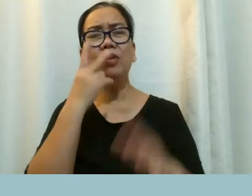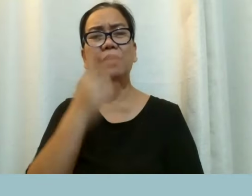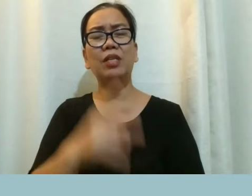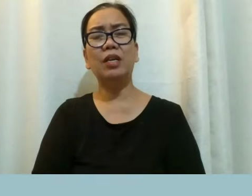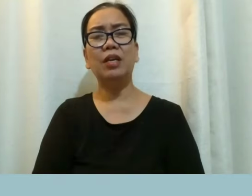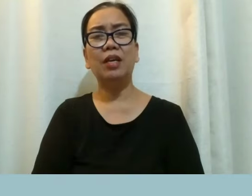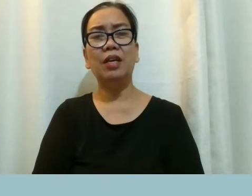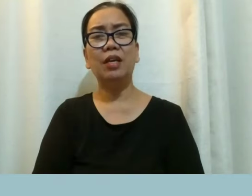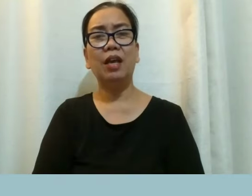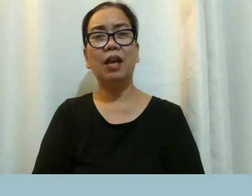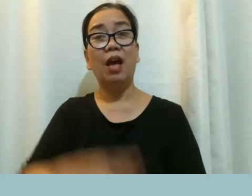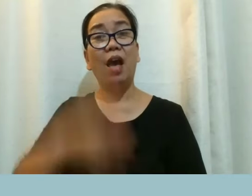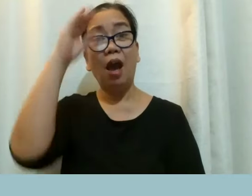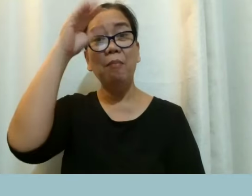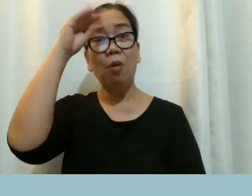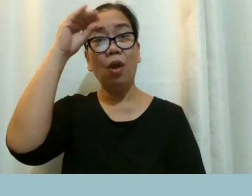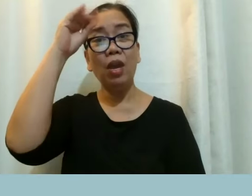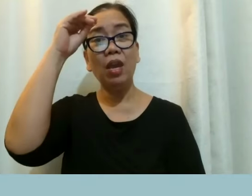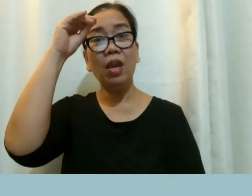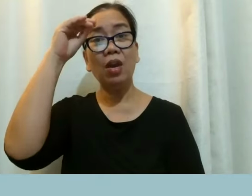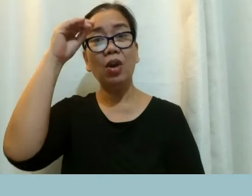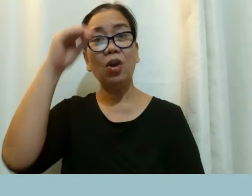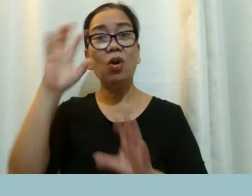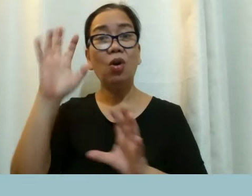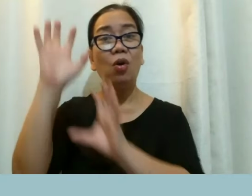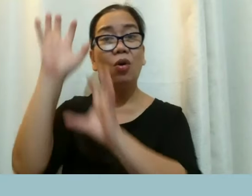What do you see? A boy